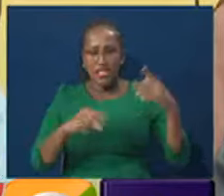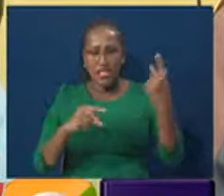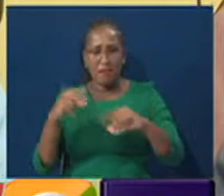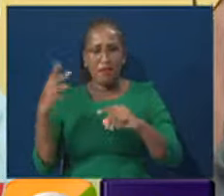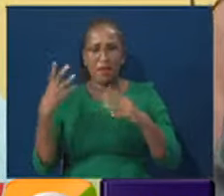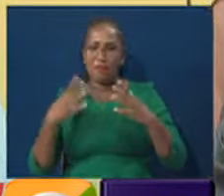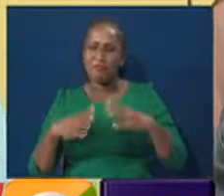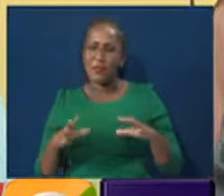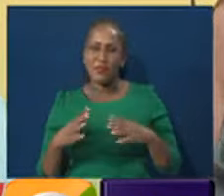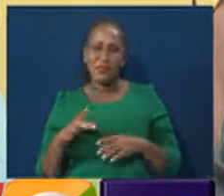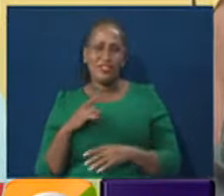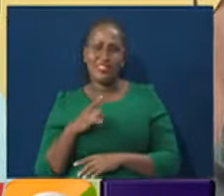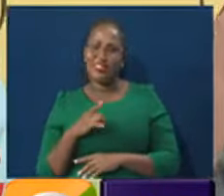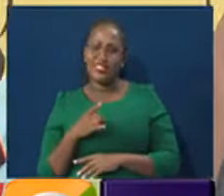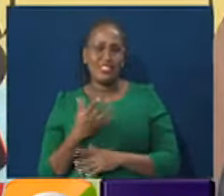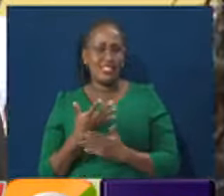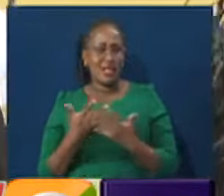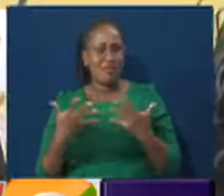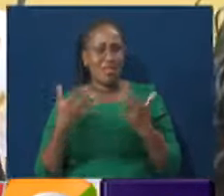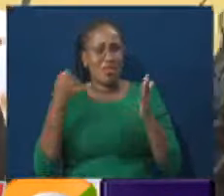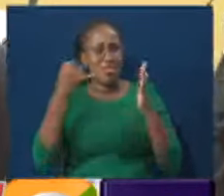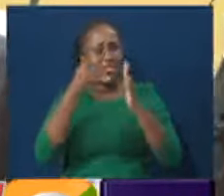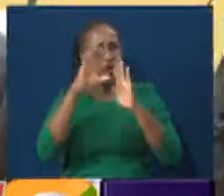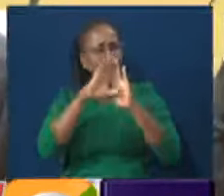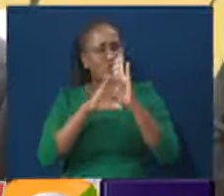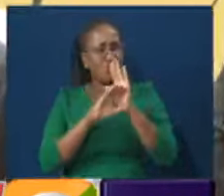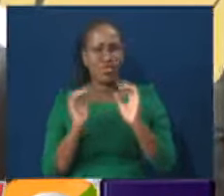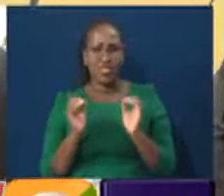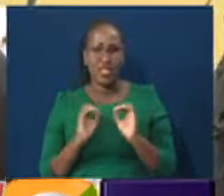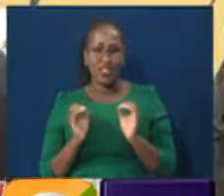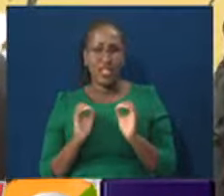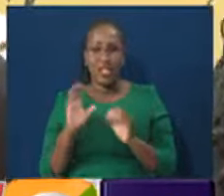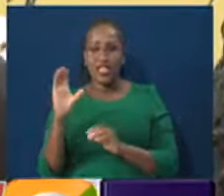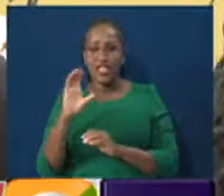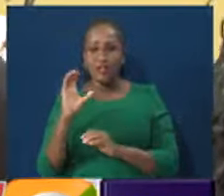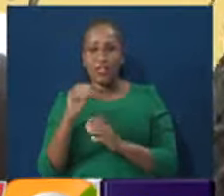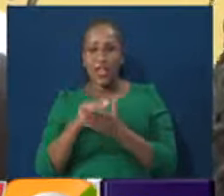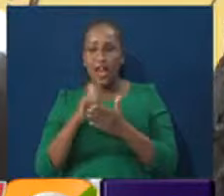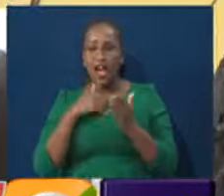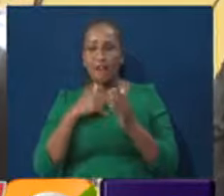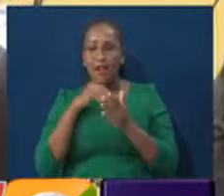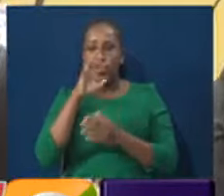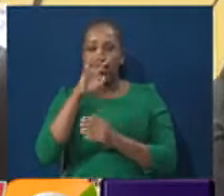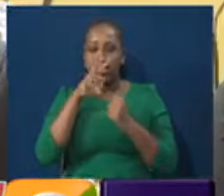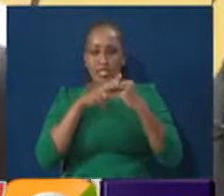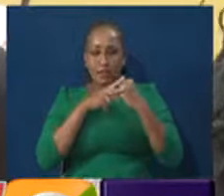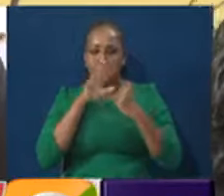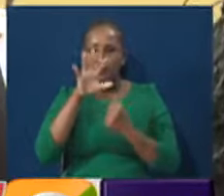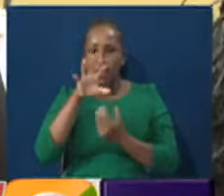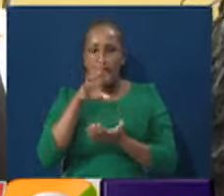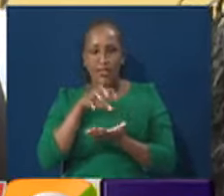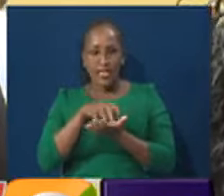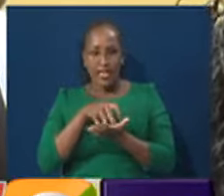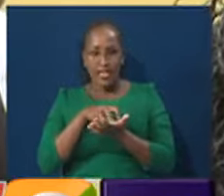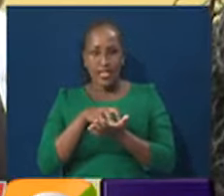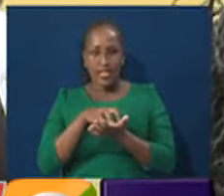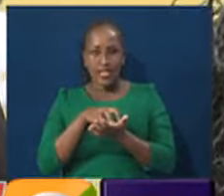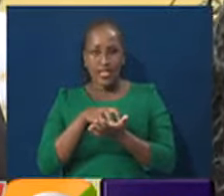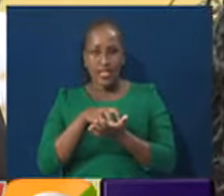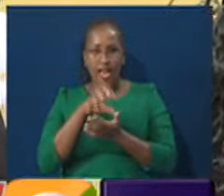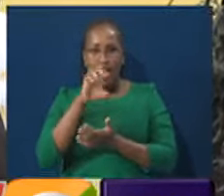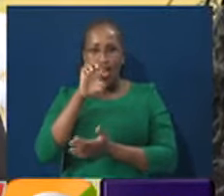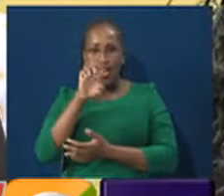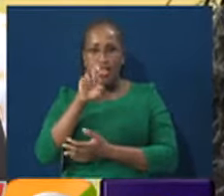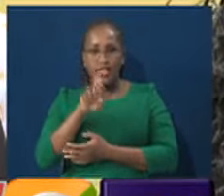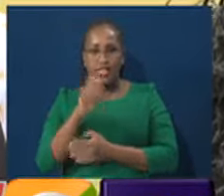is unconstitutional. Civil society documented over 75 cases of extrajudicial